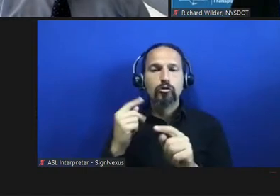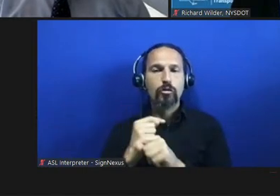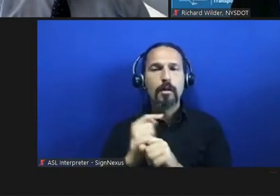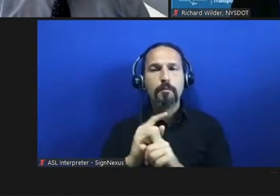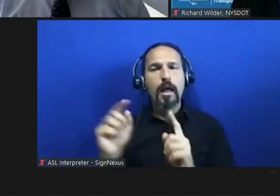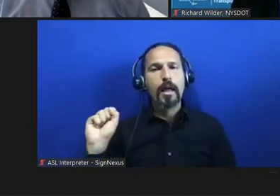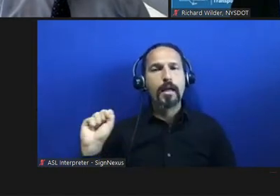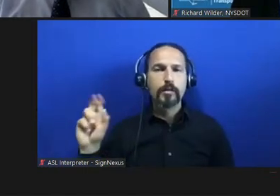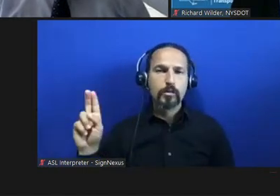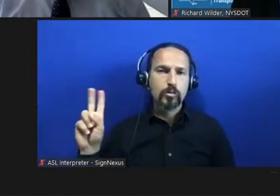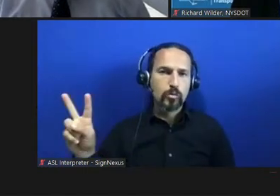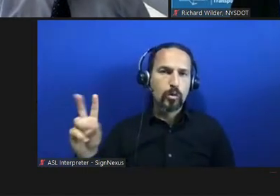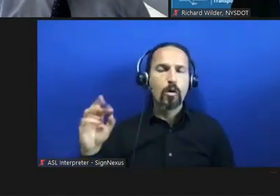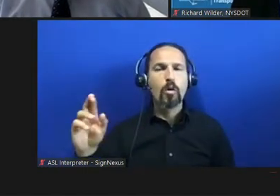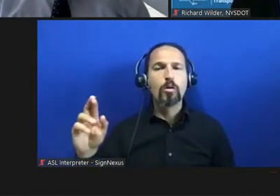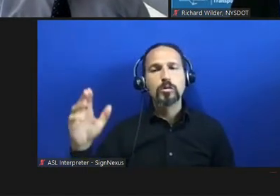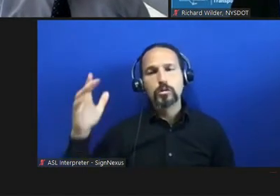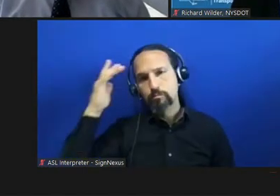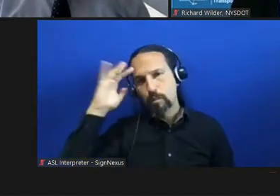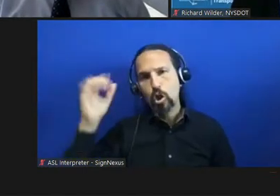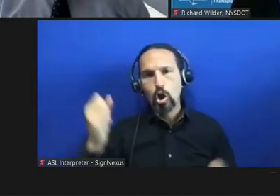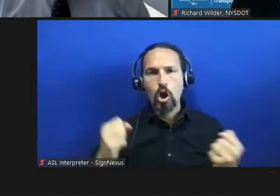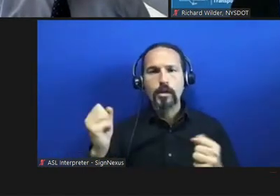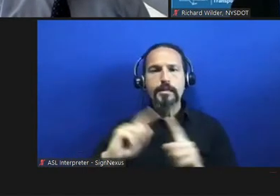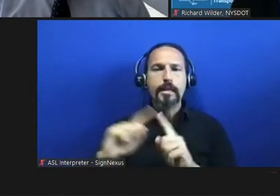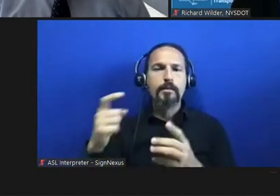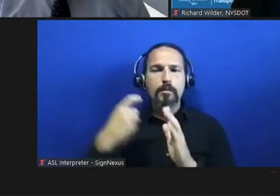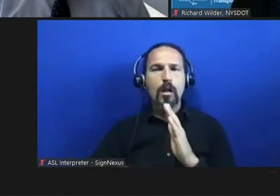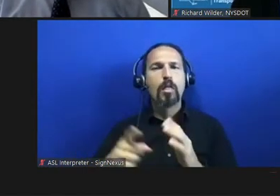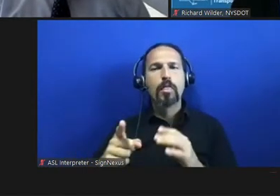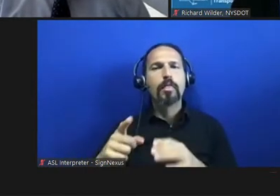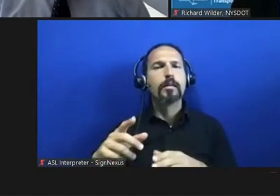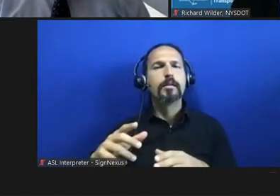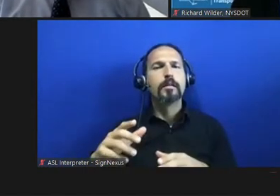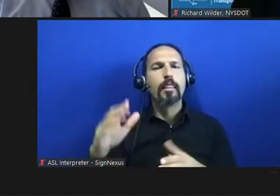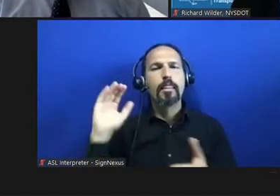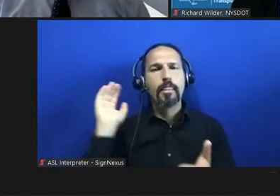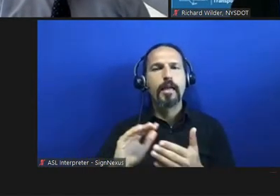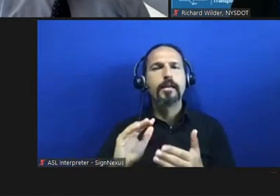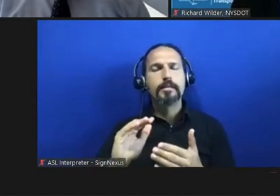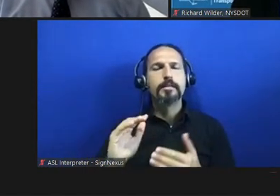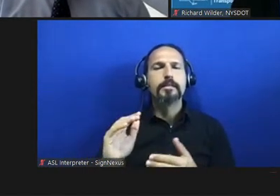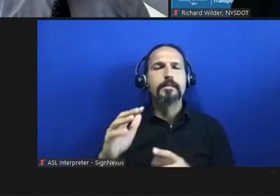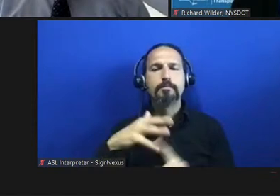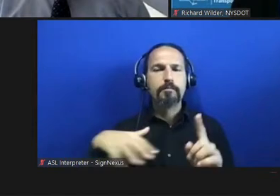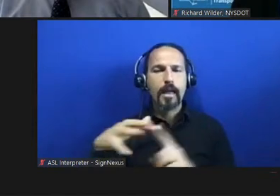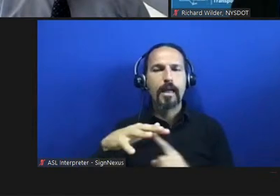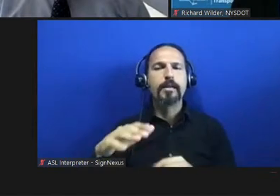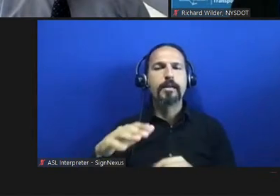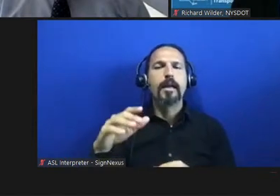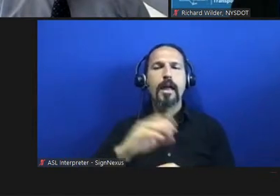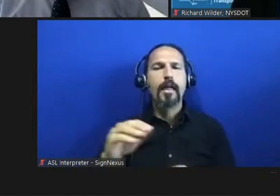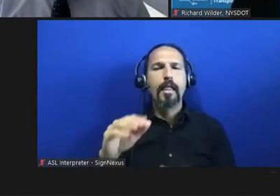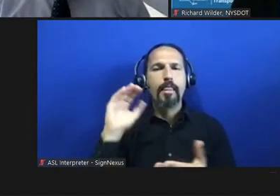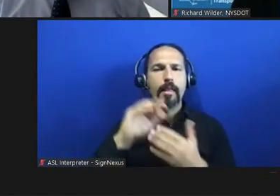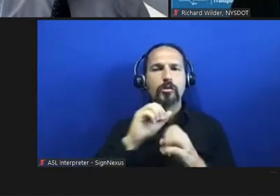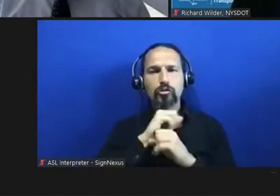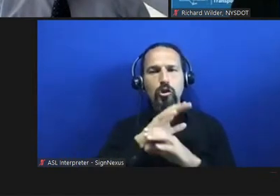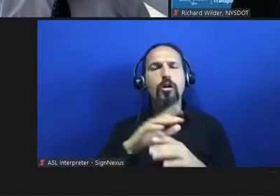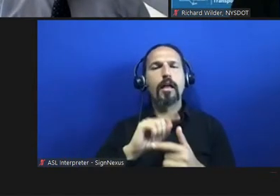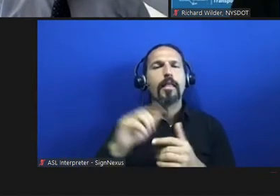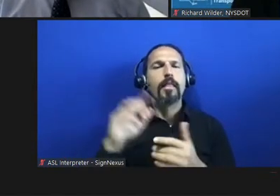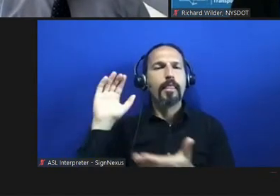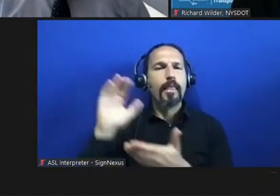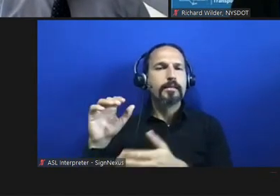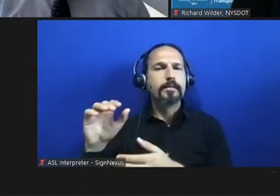SUVs or smart cars different amounts of money because they simply take up way less space a bit less and do way less damage to Residents who live in the